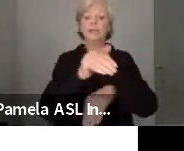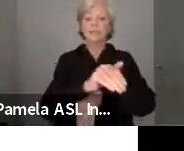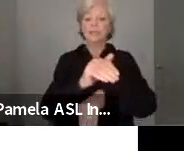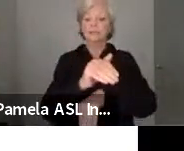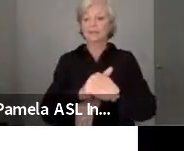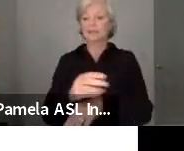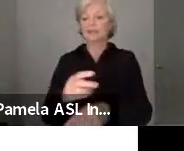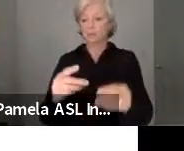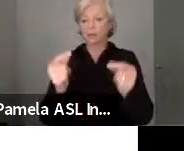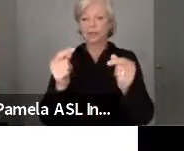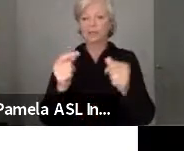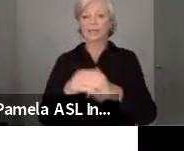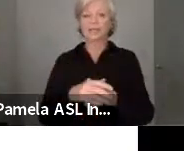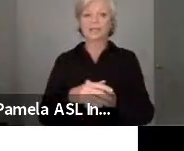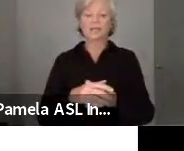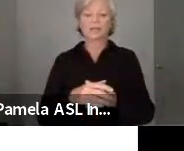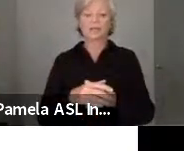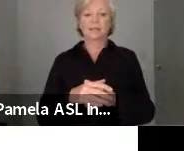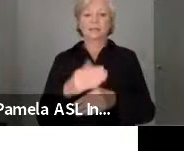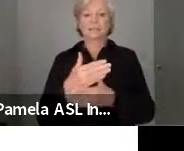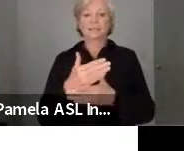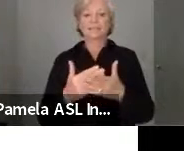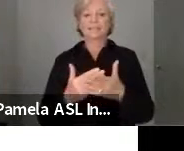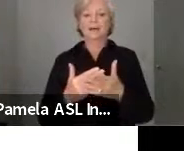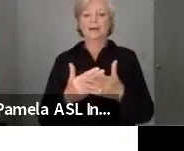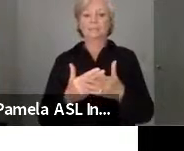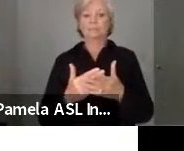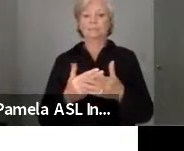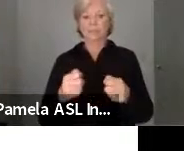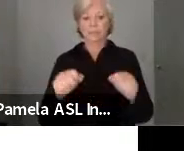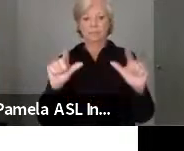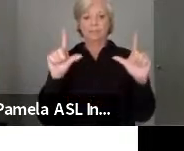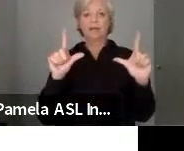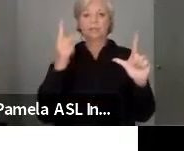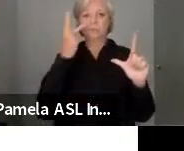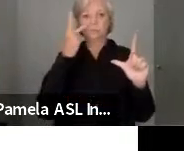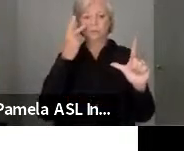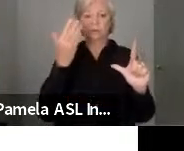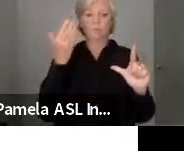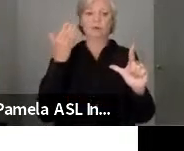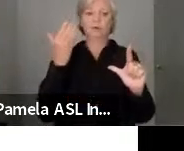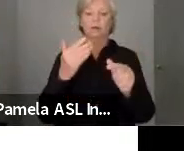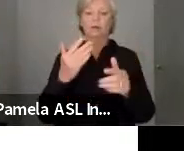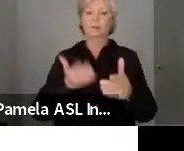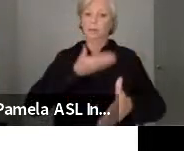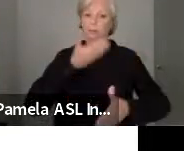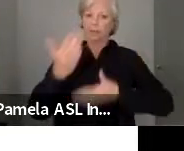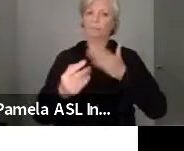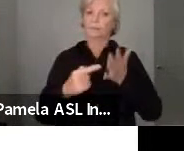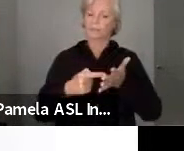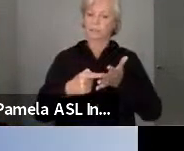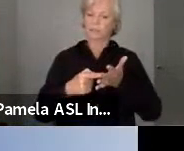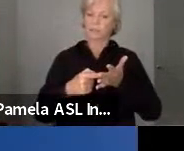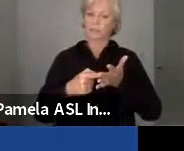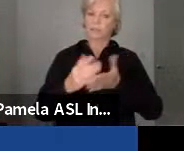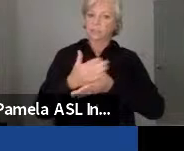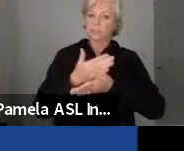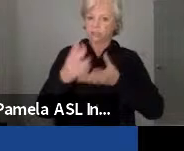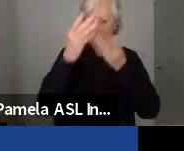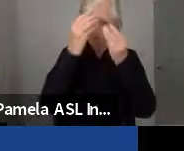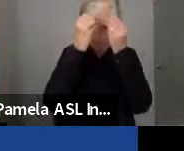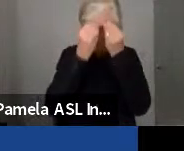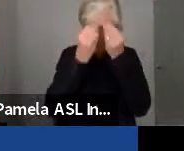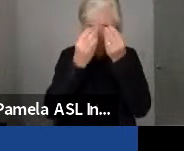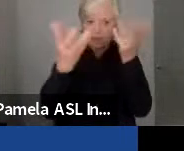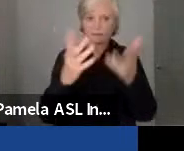quick because some of the slides we have already seen. So I'm happy to share with you an update on